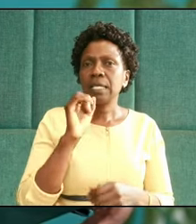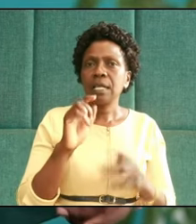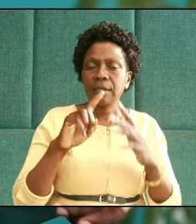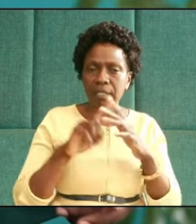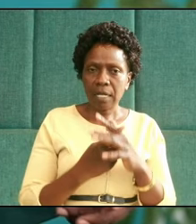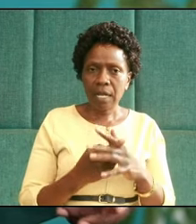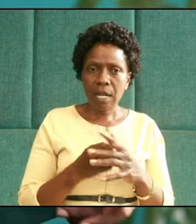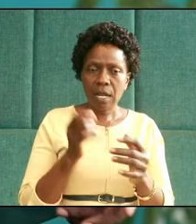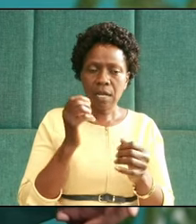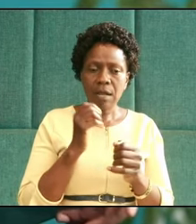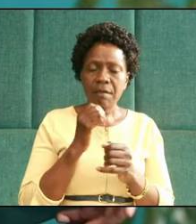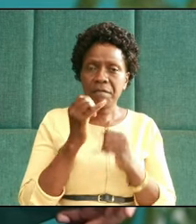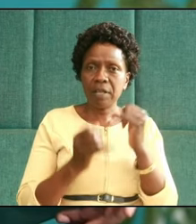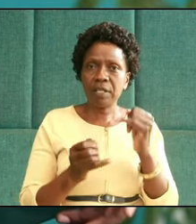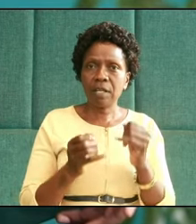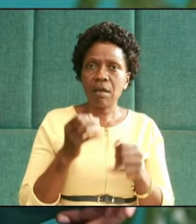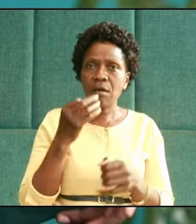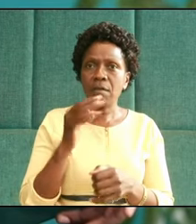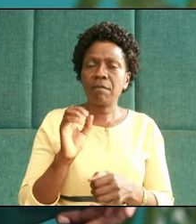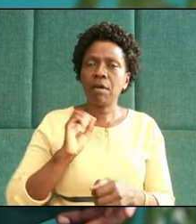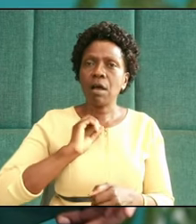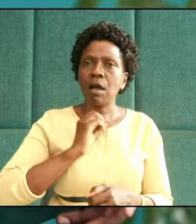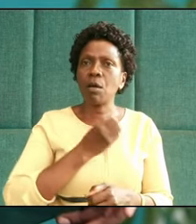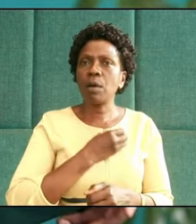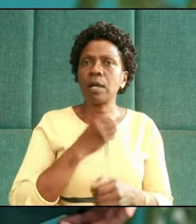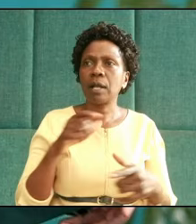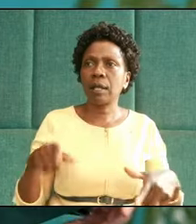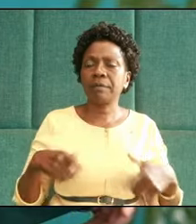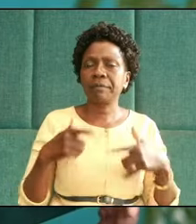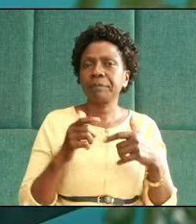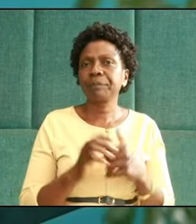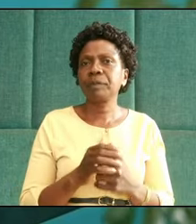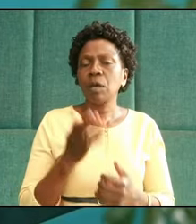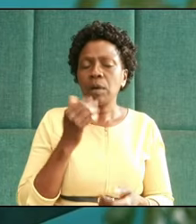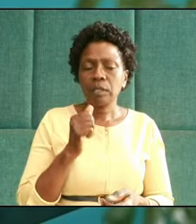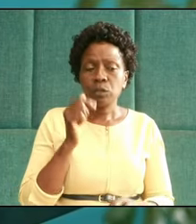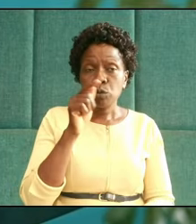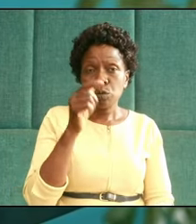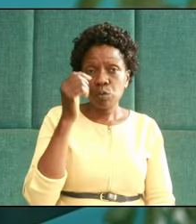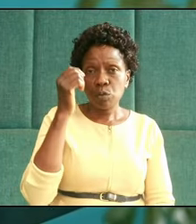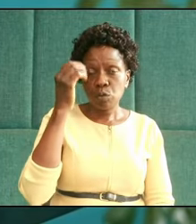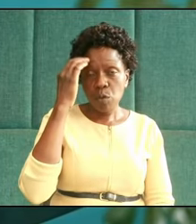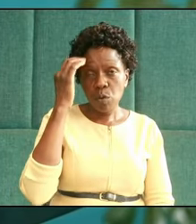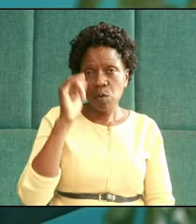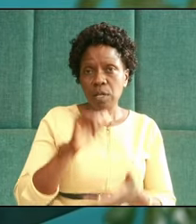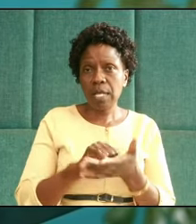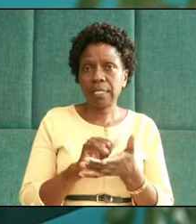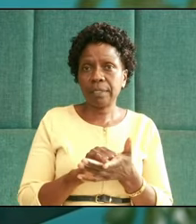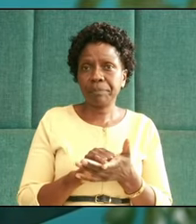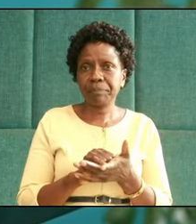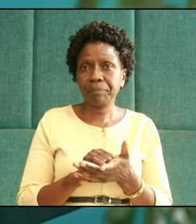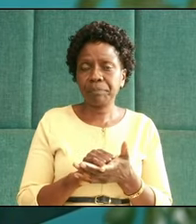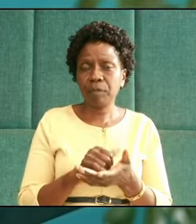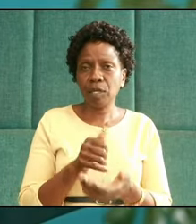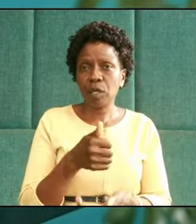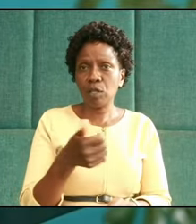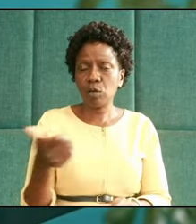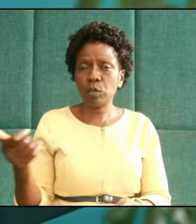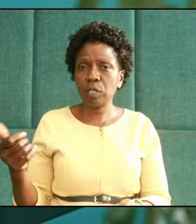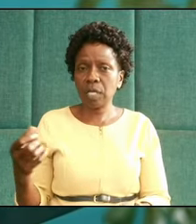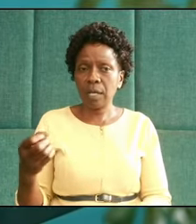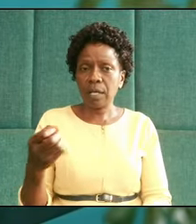and the finisher of our faith. I want to let you know that though